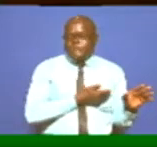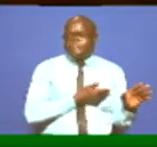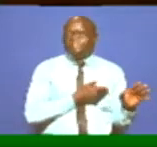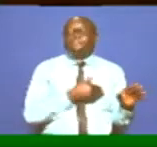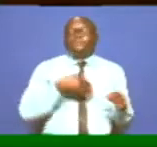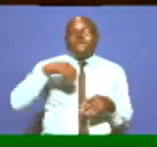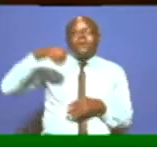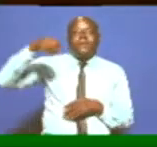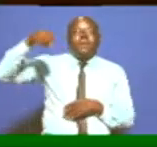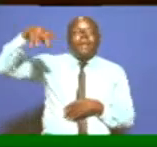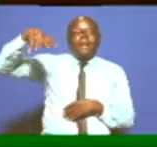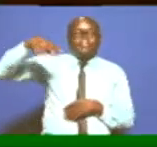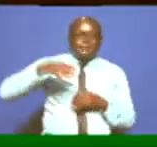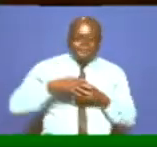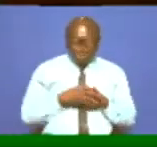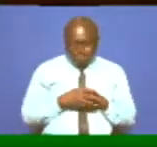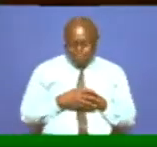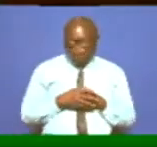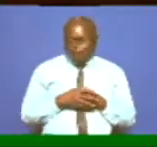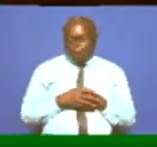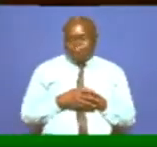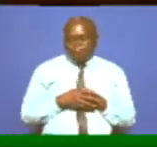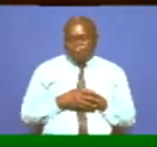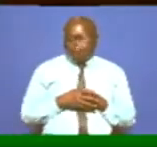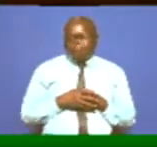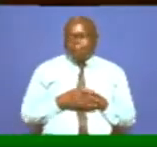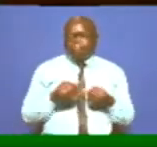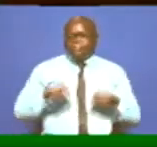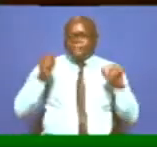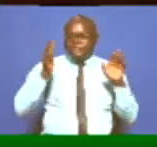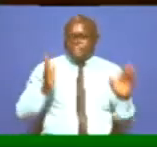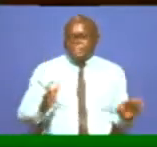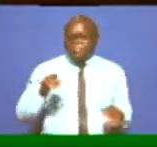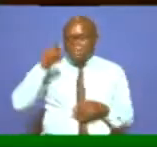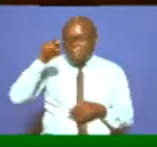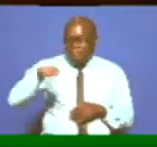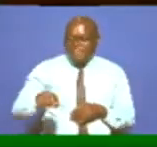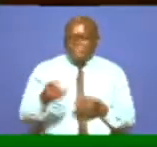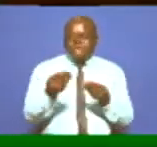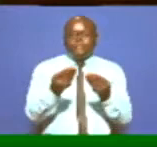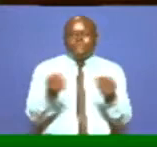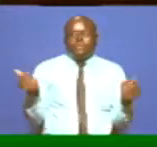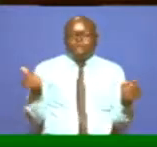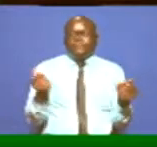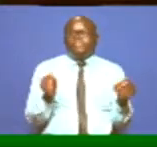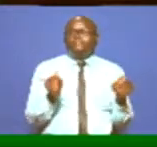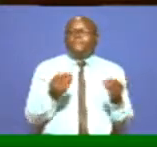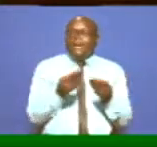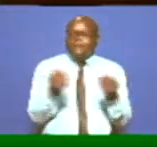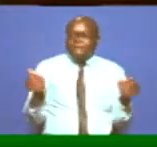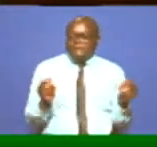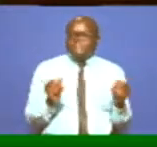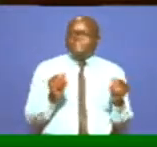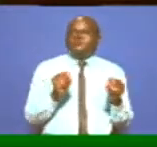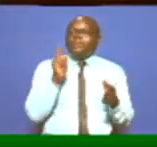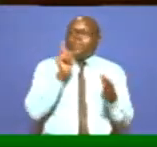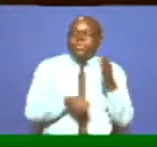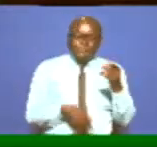Energy. In the statement, the chairperson should address the following.